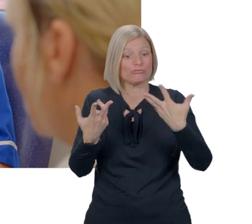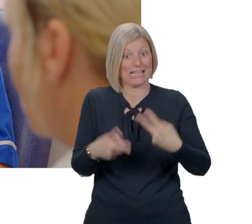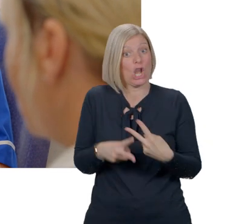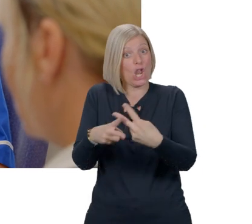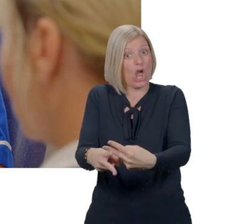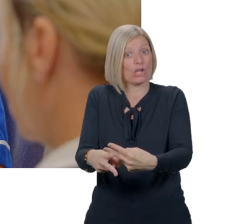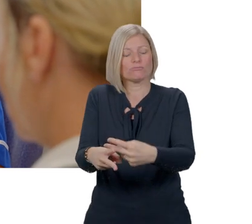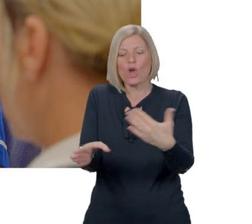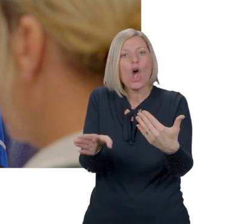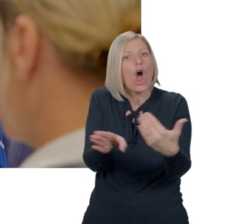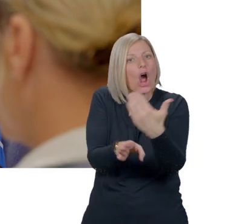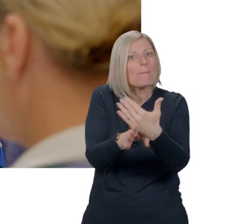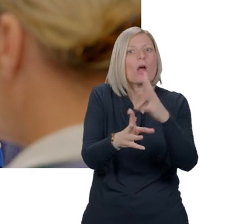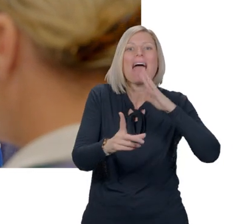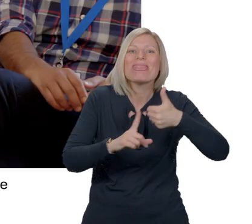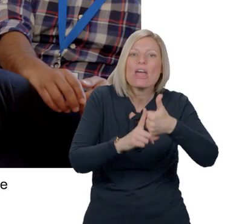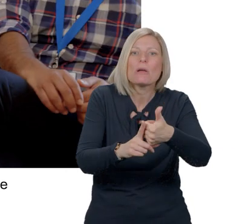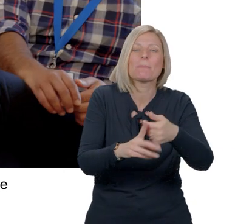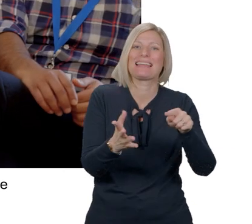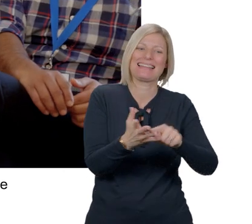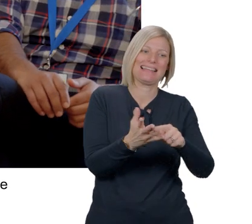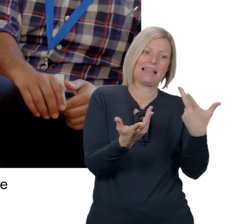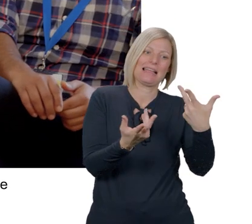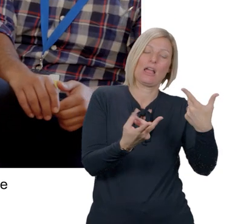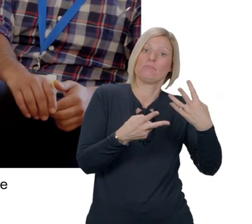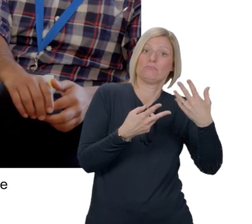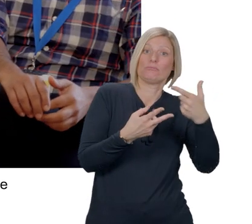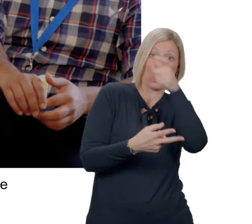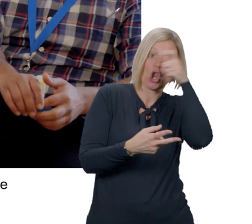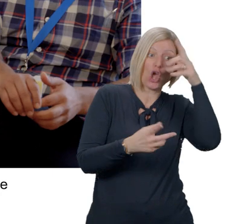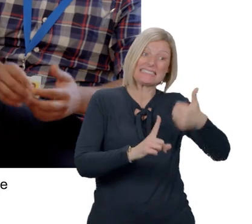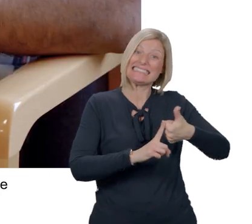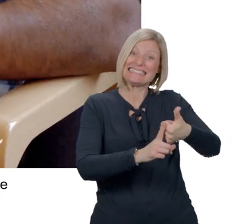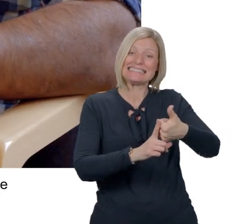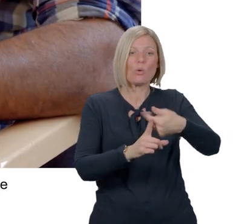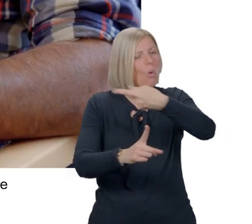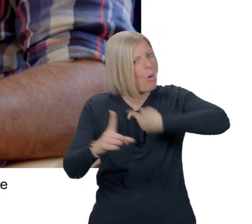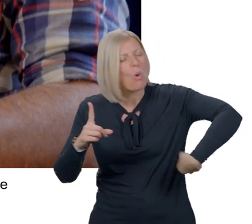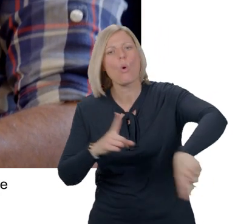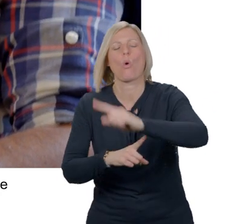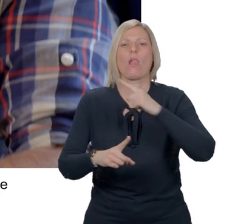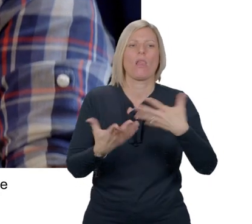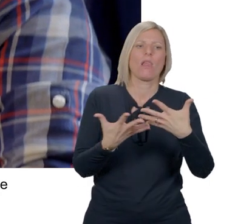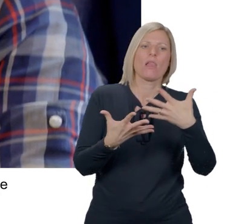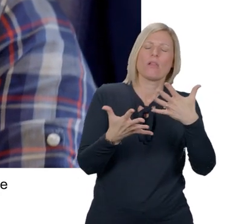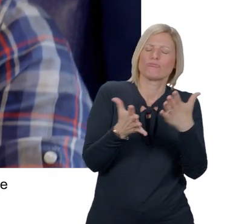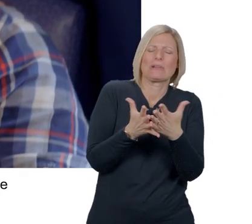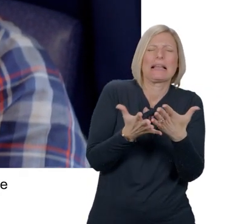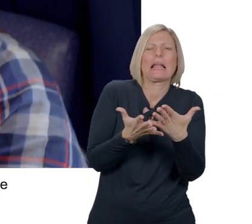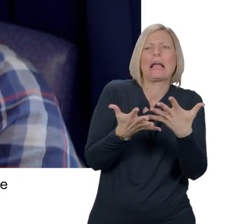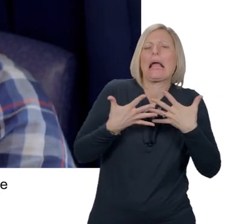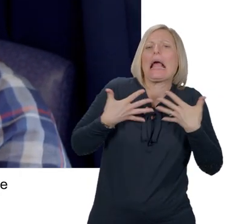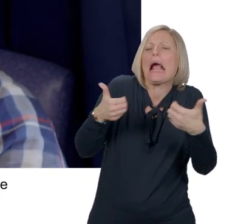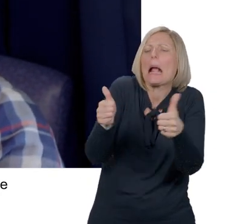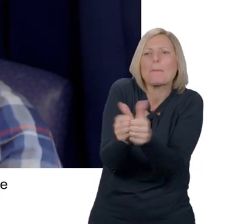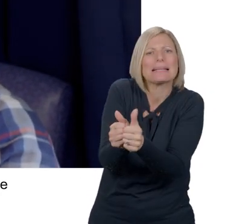chosen to work in this specialised area. We are committed to the care of mothers and their babies, so during your time here, you can expect our